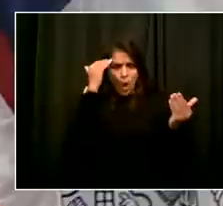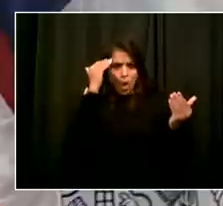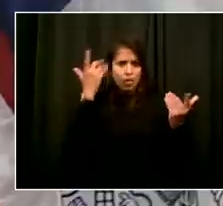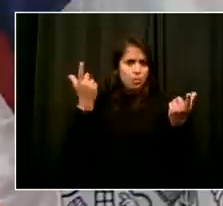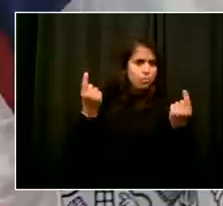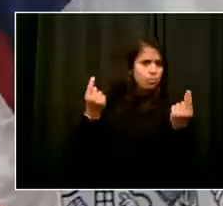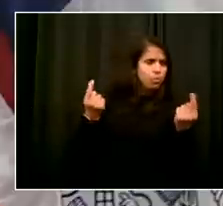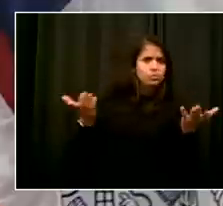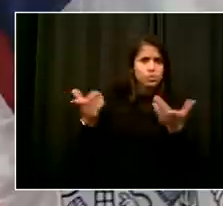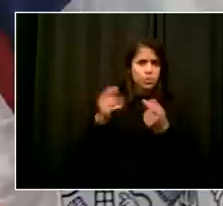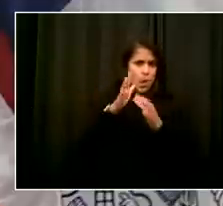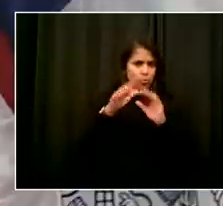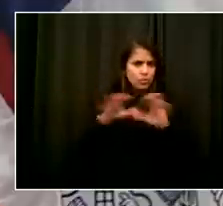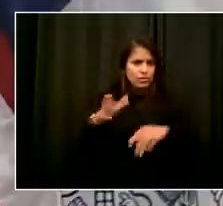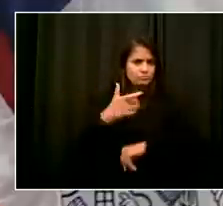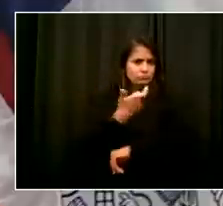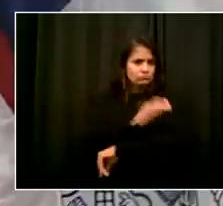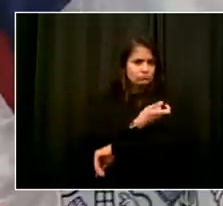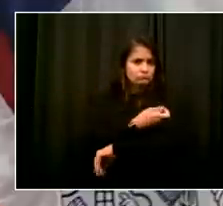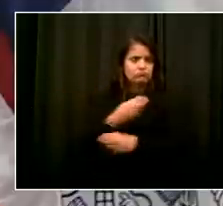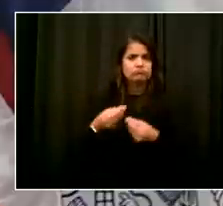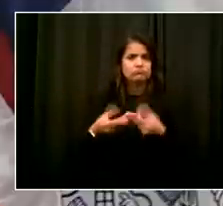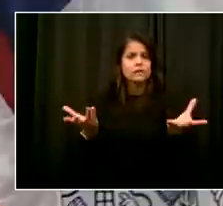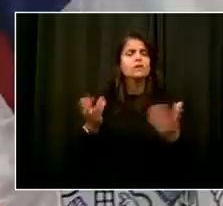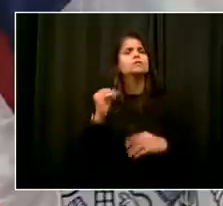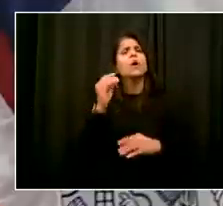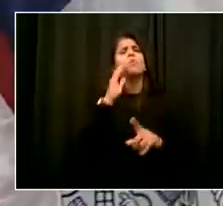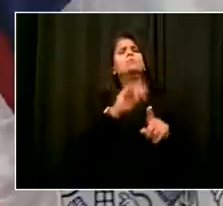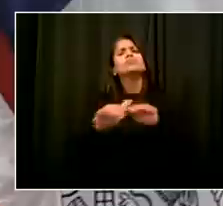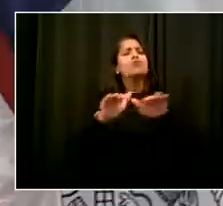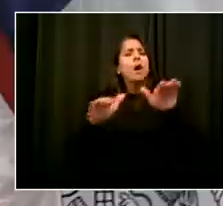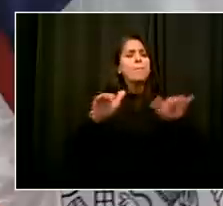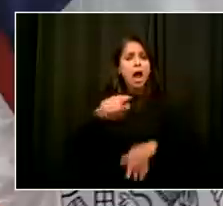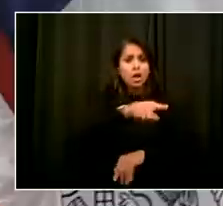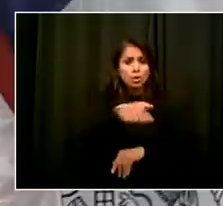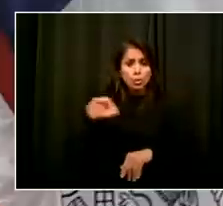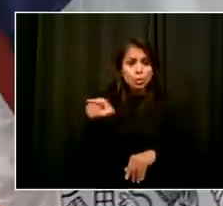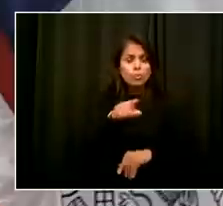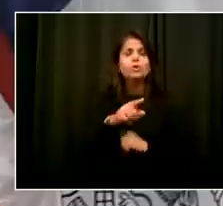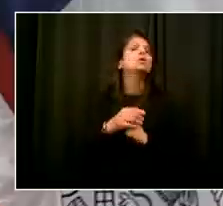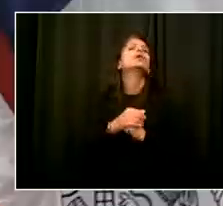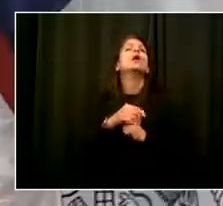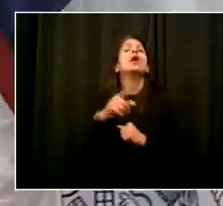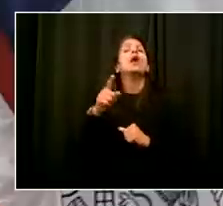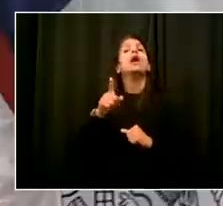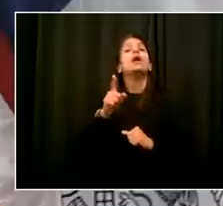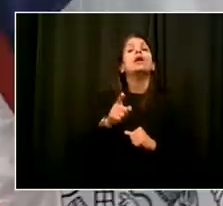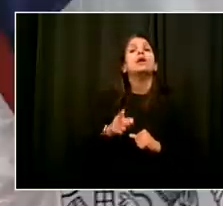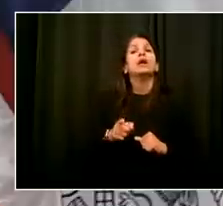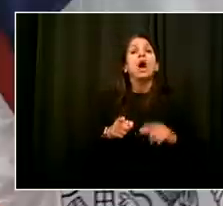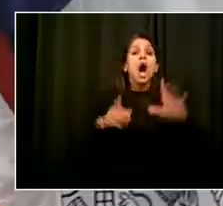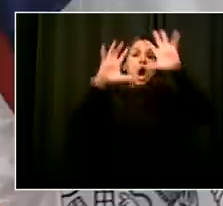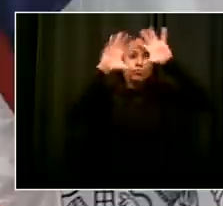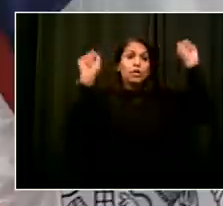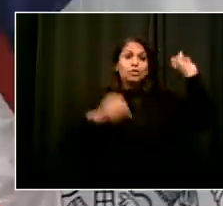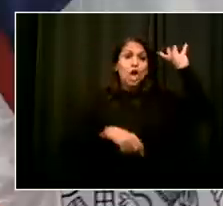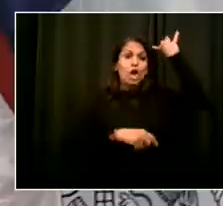you that President Trump, even before he lost the election, constantly threatened New York